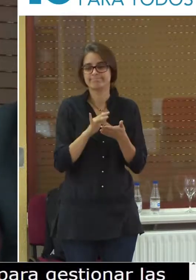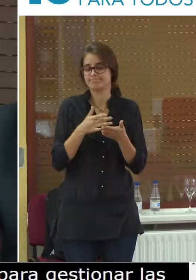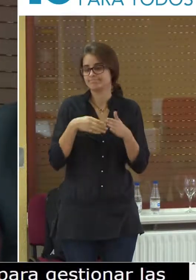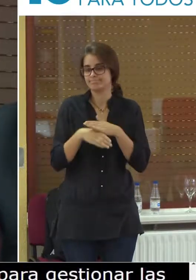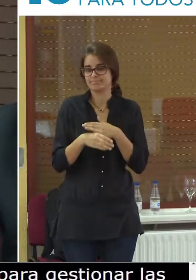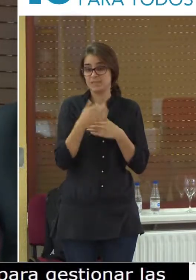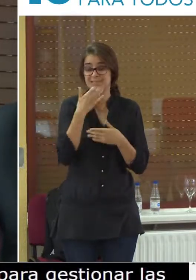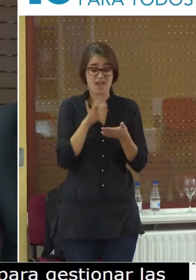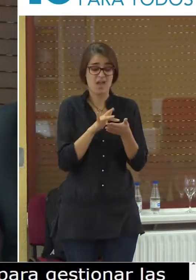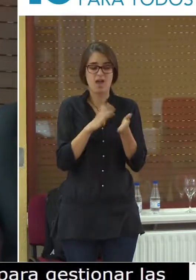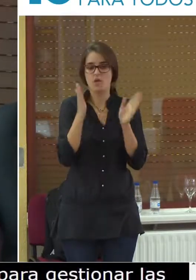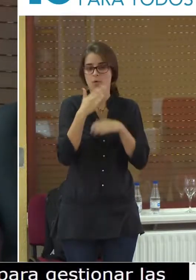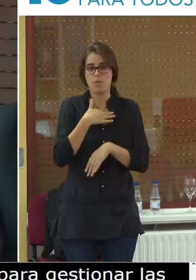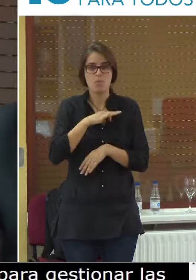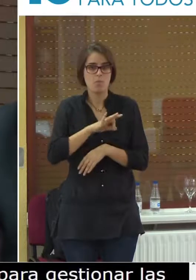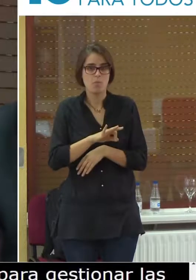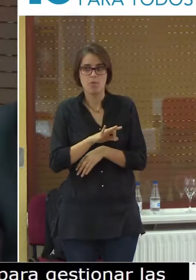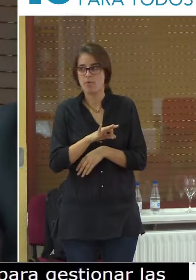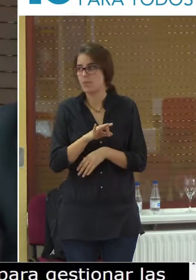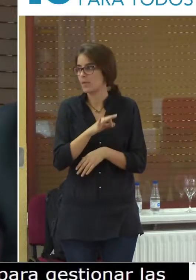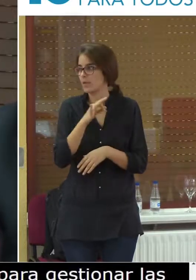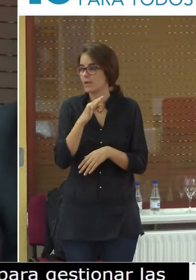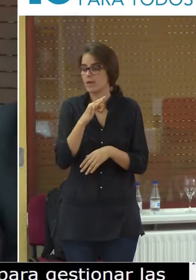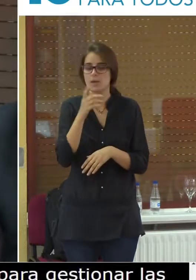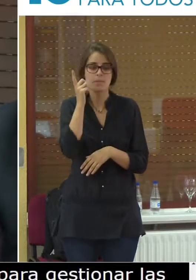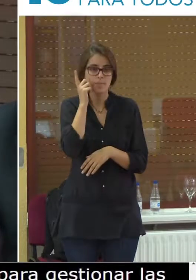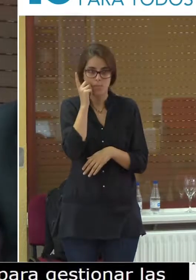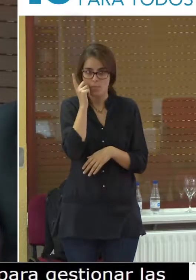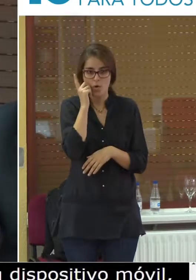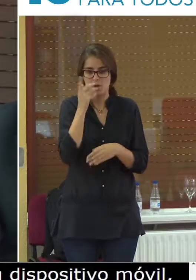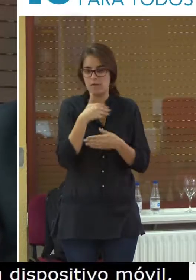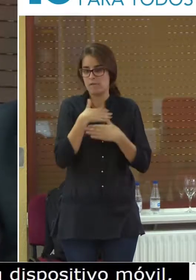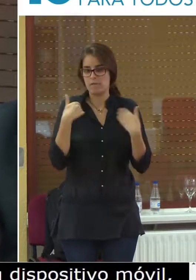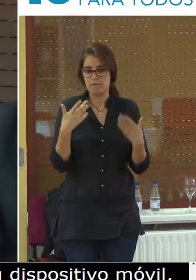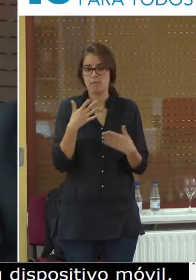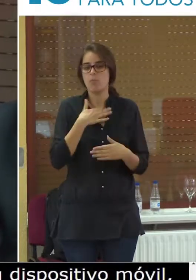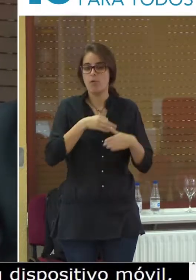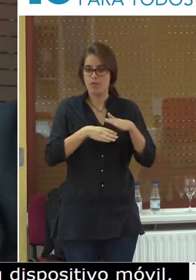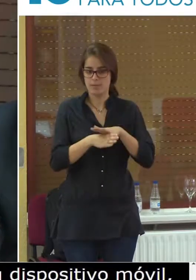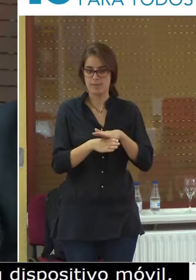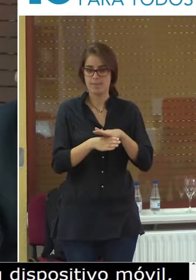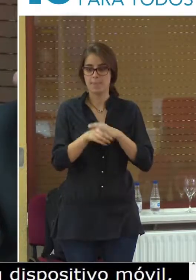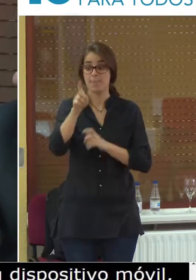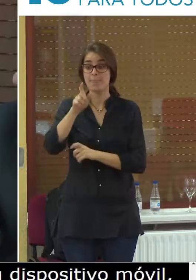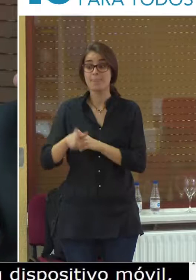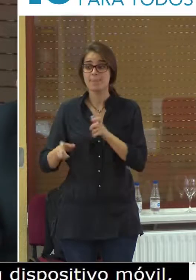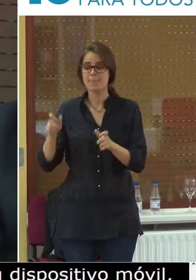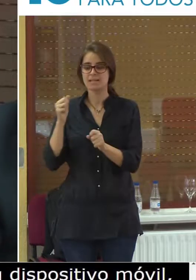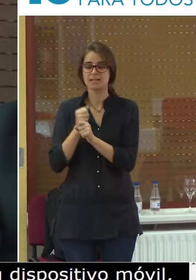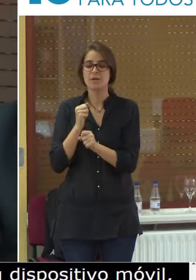smartphone or even an iPad. They can access it from any given mobile